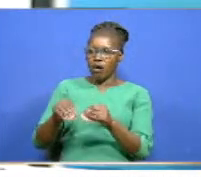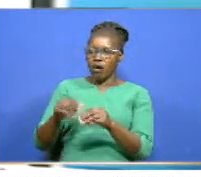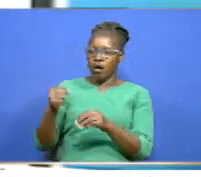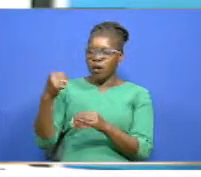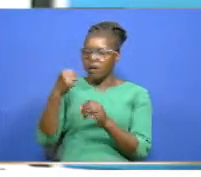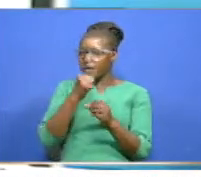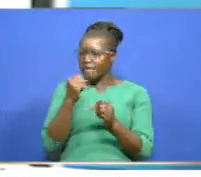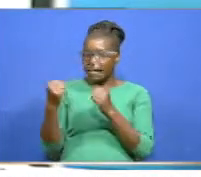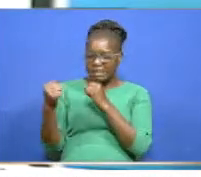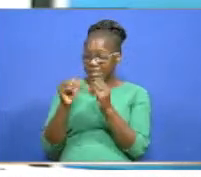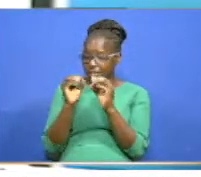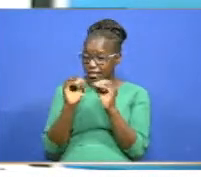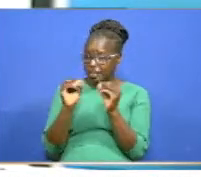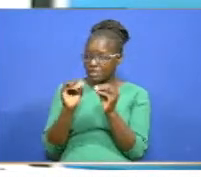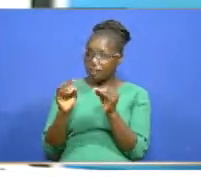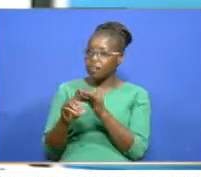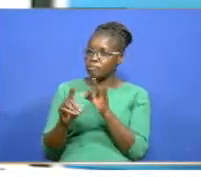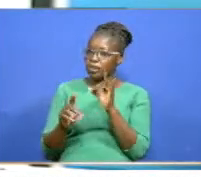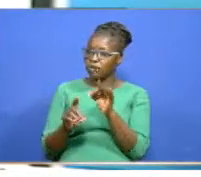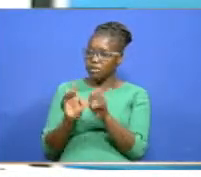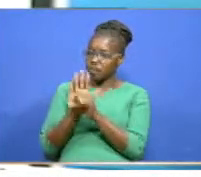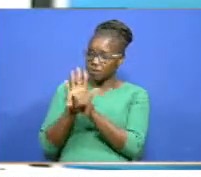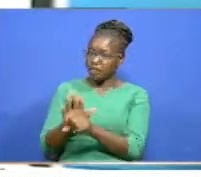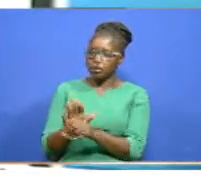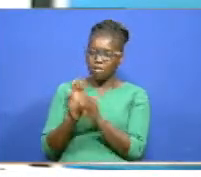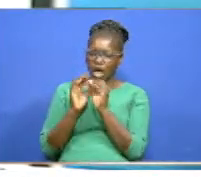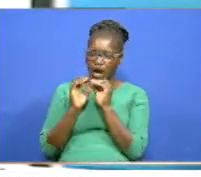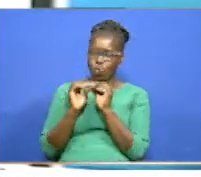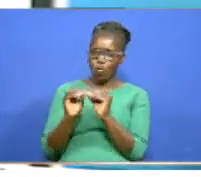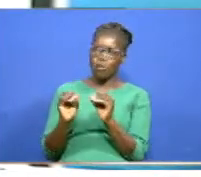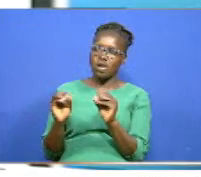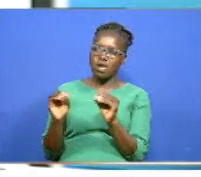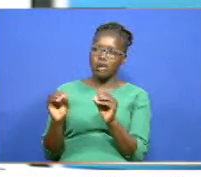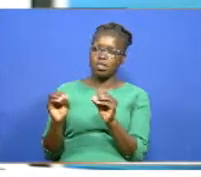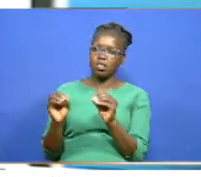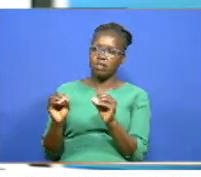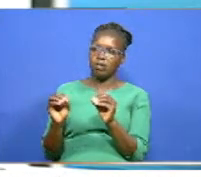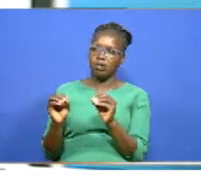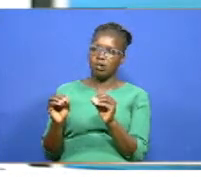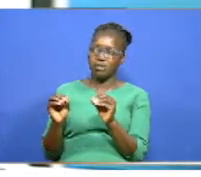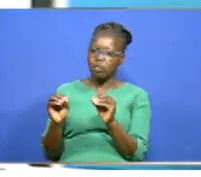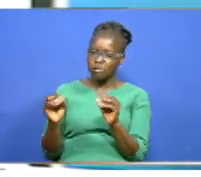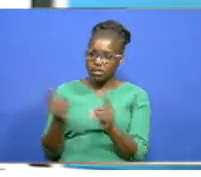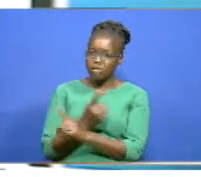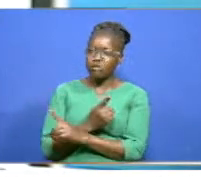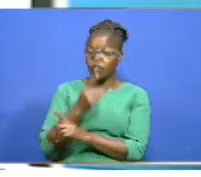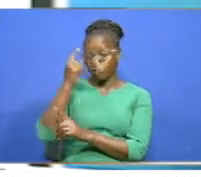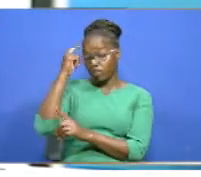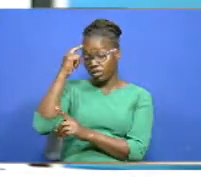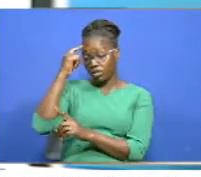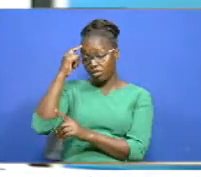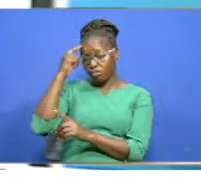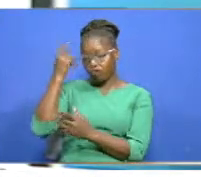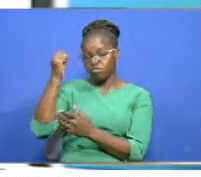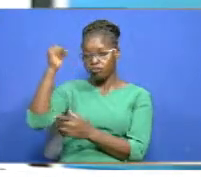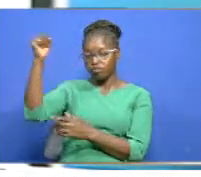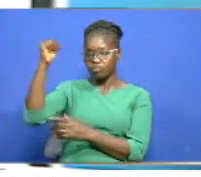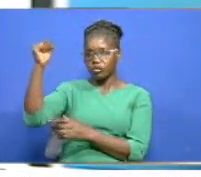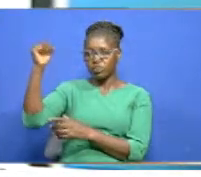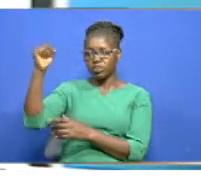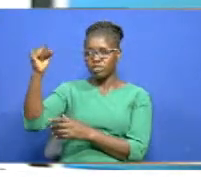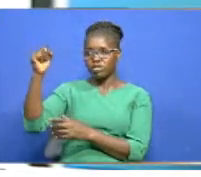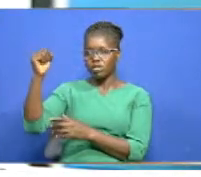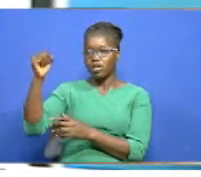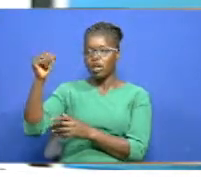violence. There will not be other intimidation related with divergence of political thought. And you will go vote for